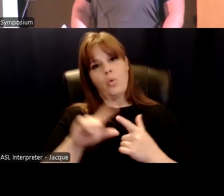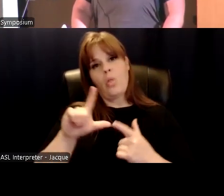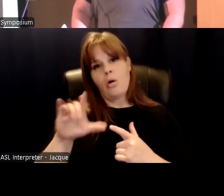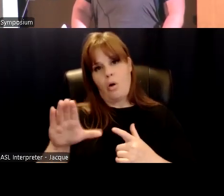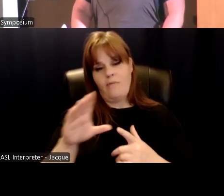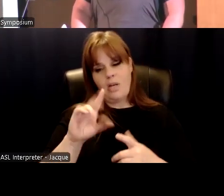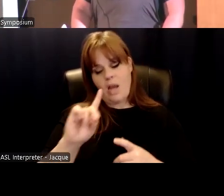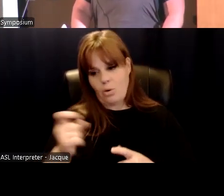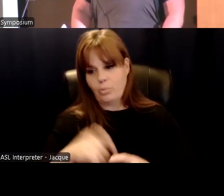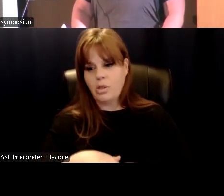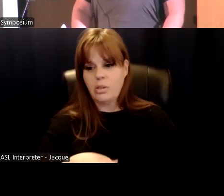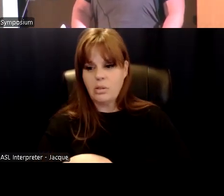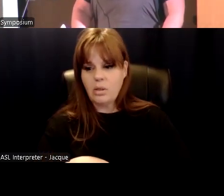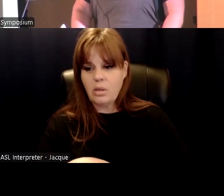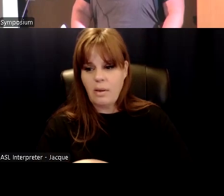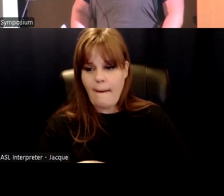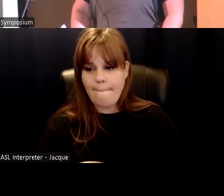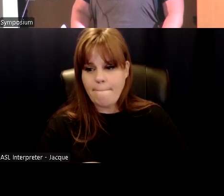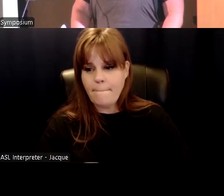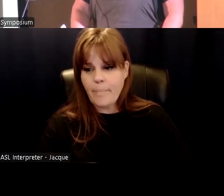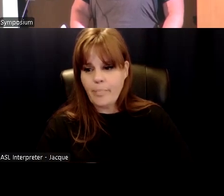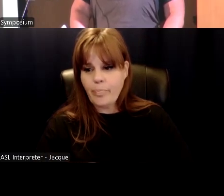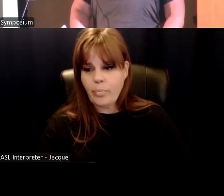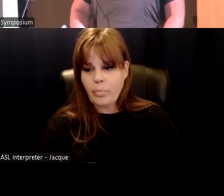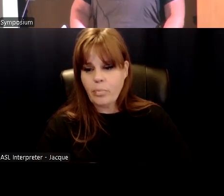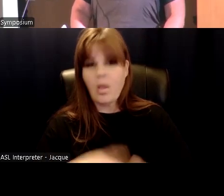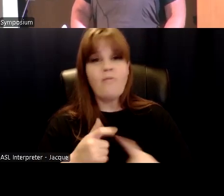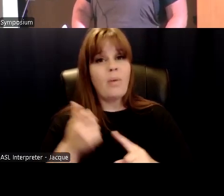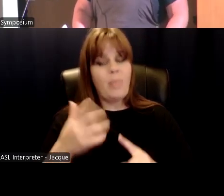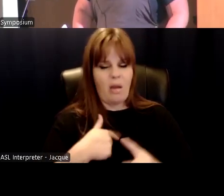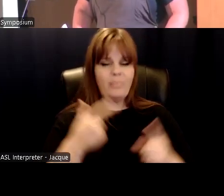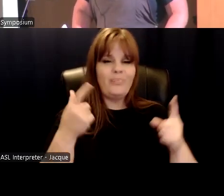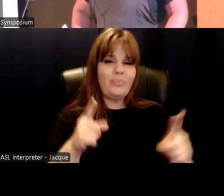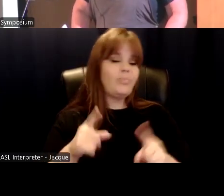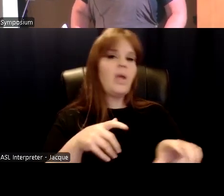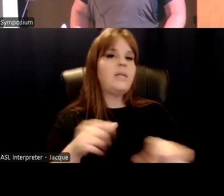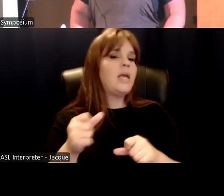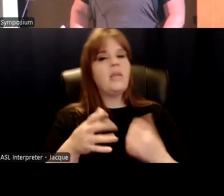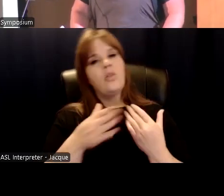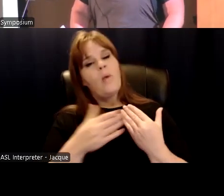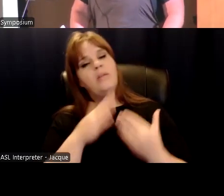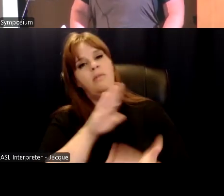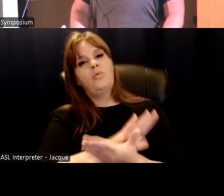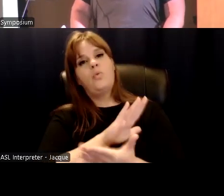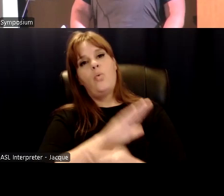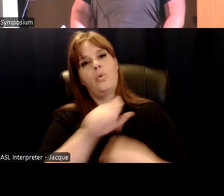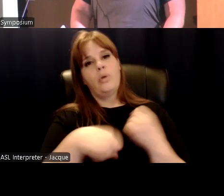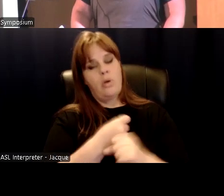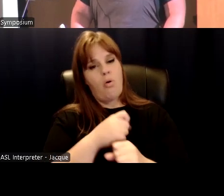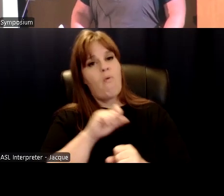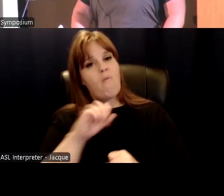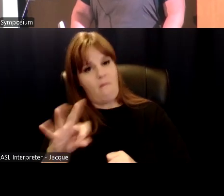And from there, I ended up taking the rest of that school year off. I couldn't teach